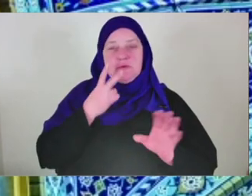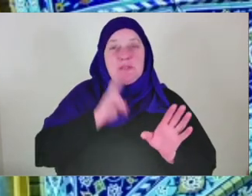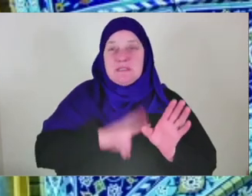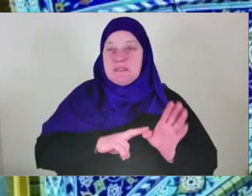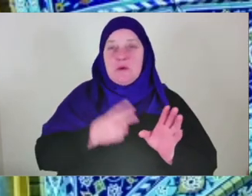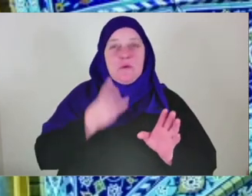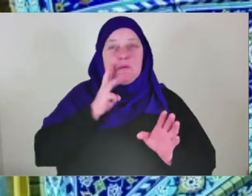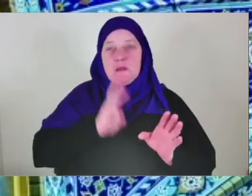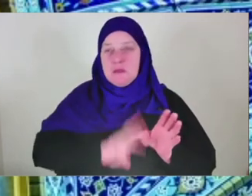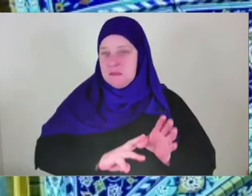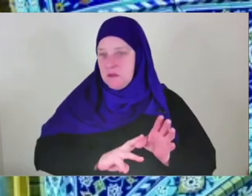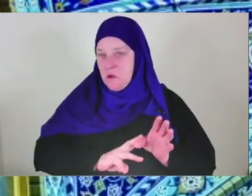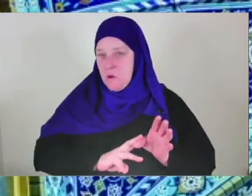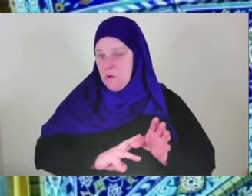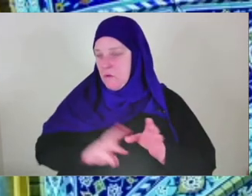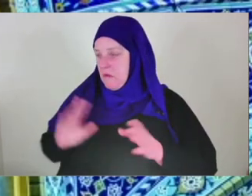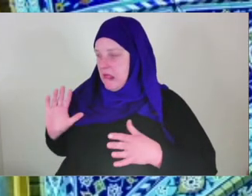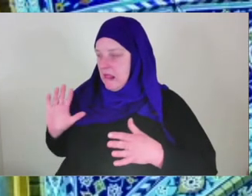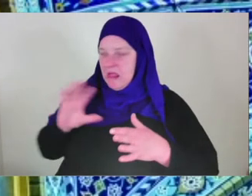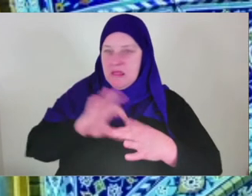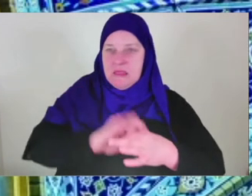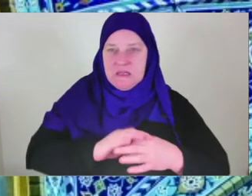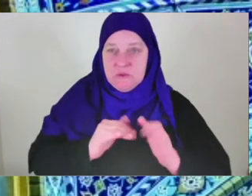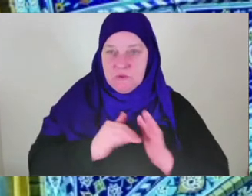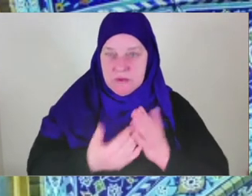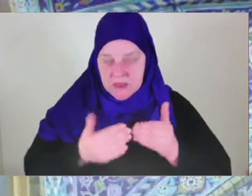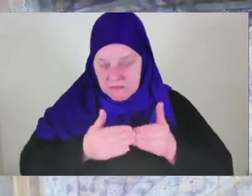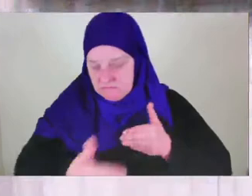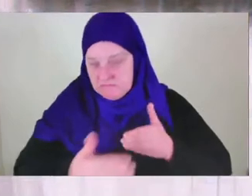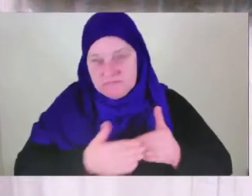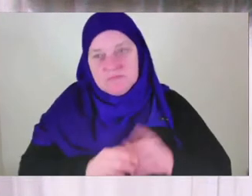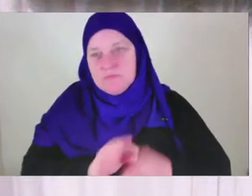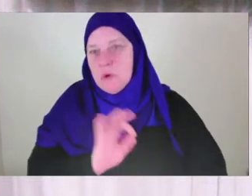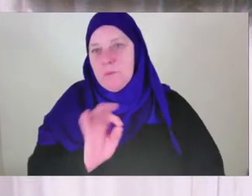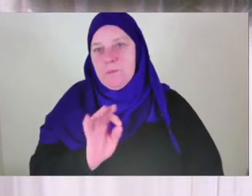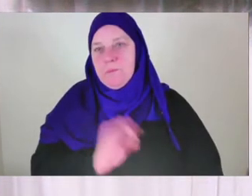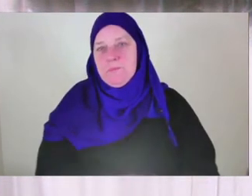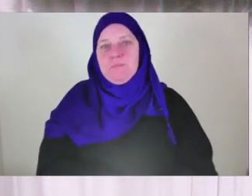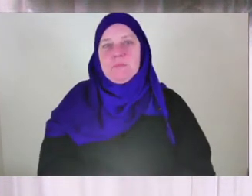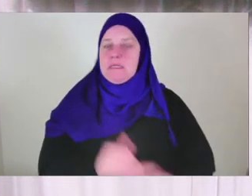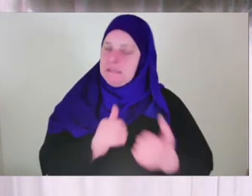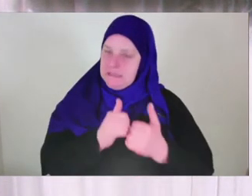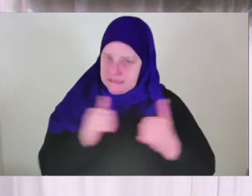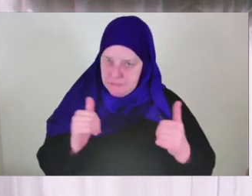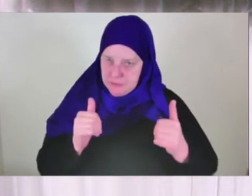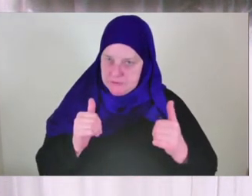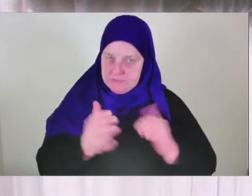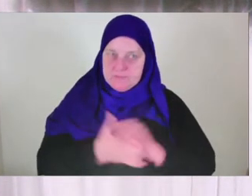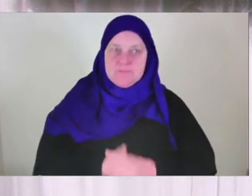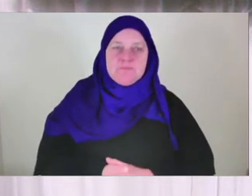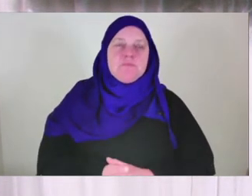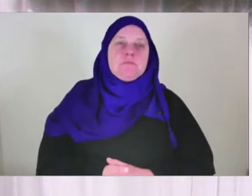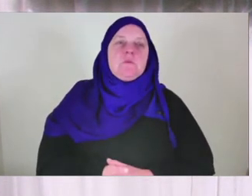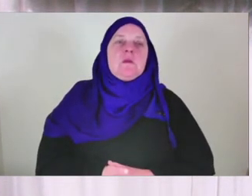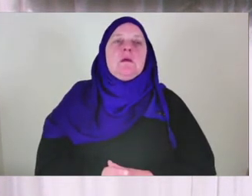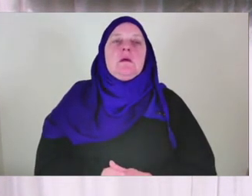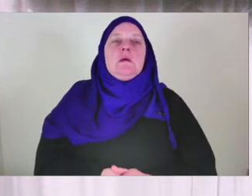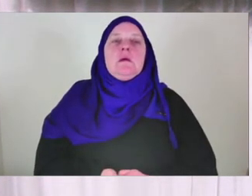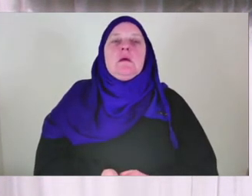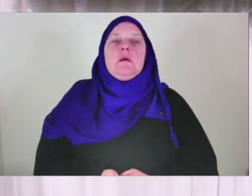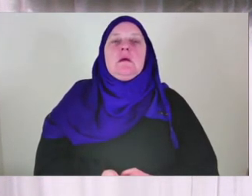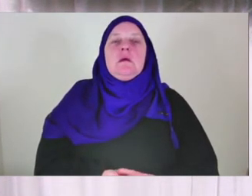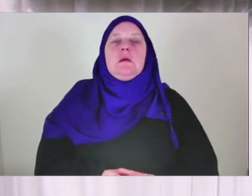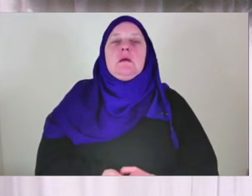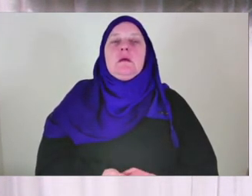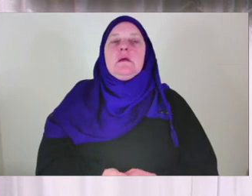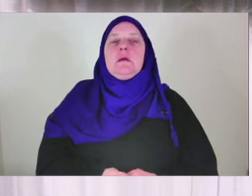you cannot. Ahsan, thank Trust you, in God so, and Islam finish. So, Sheikh, is that is the amount then payable again